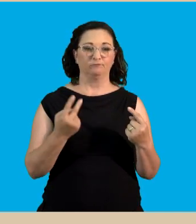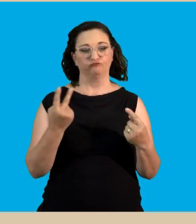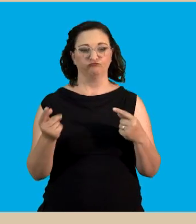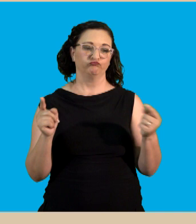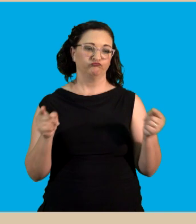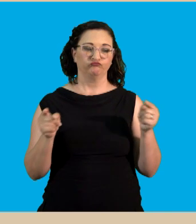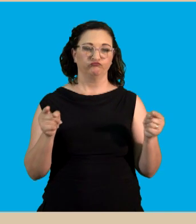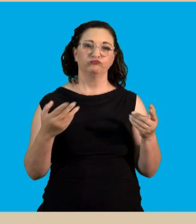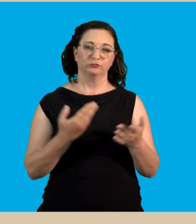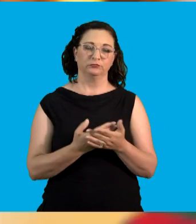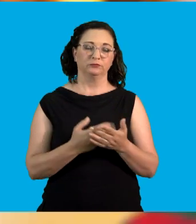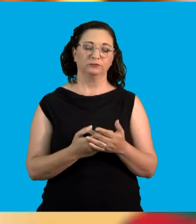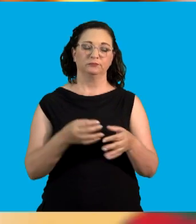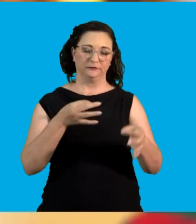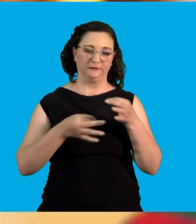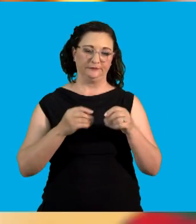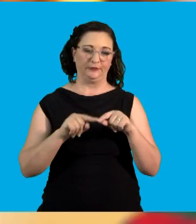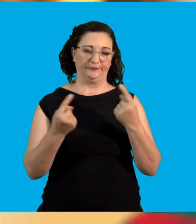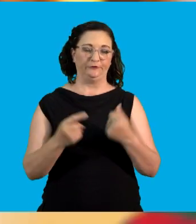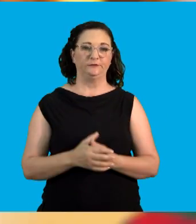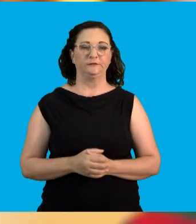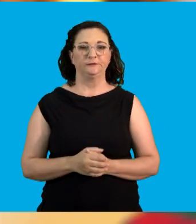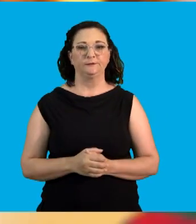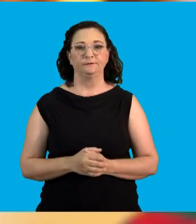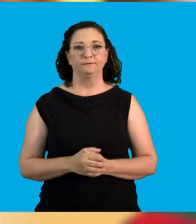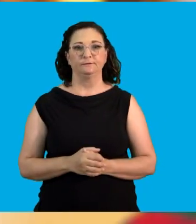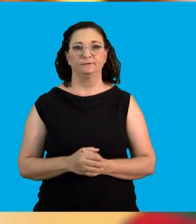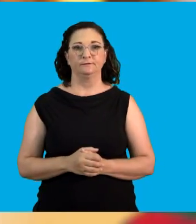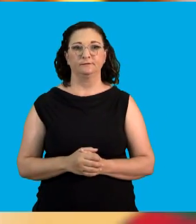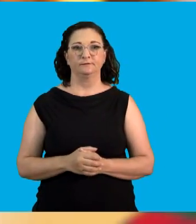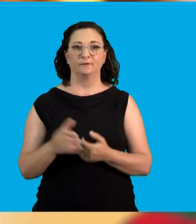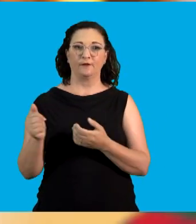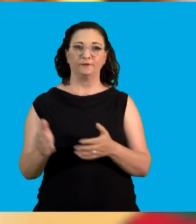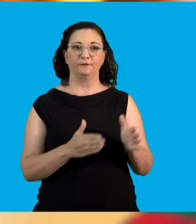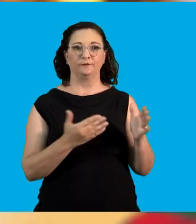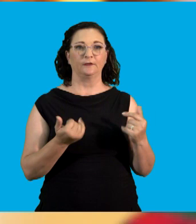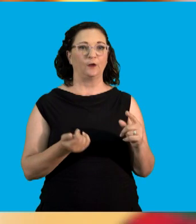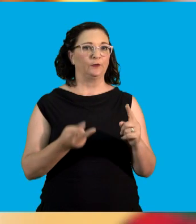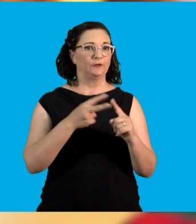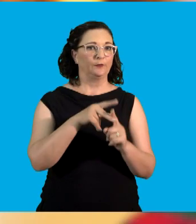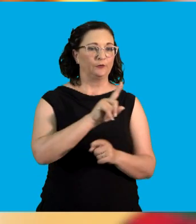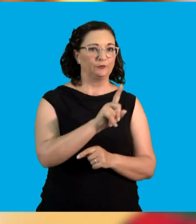the asteroid as well as the comets. All right, and we are done,